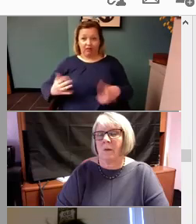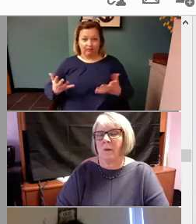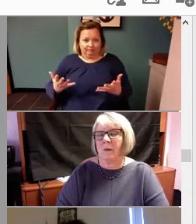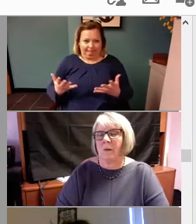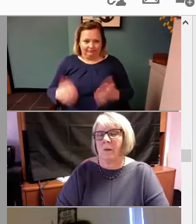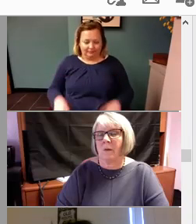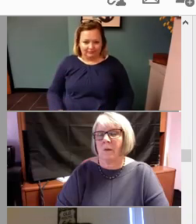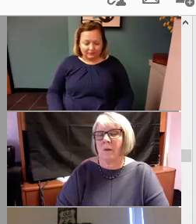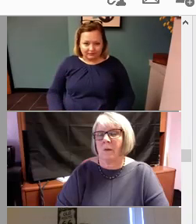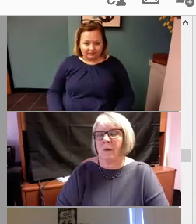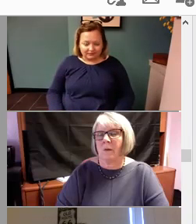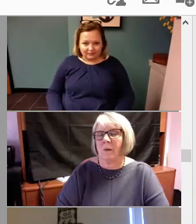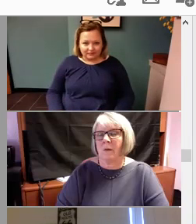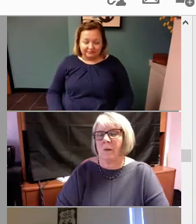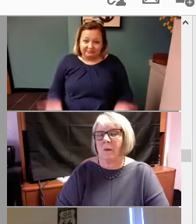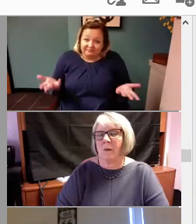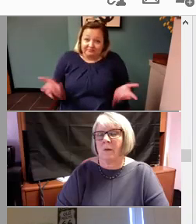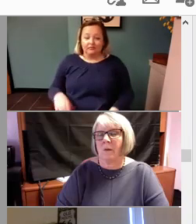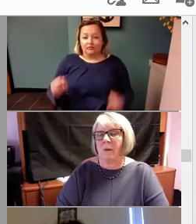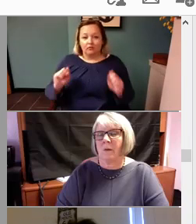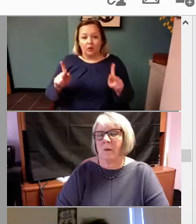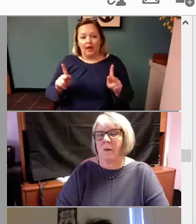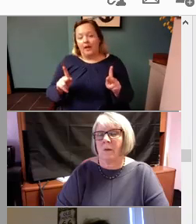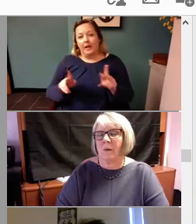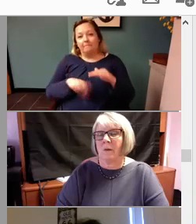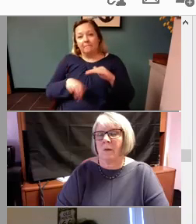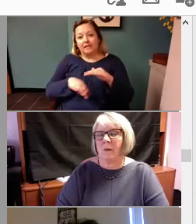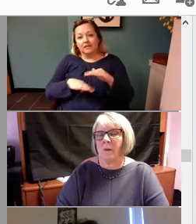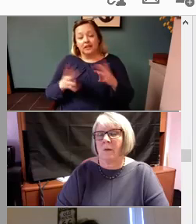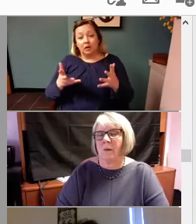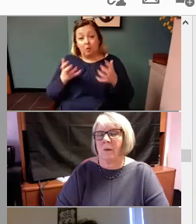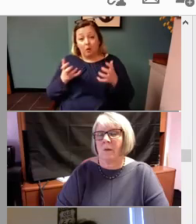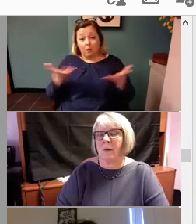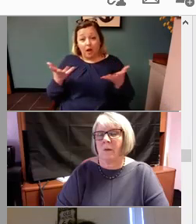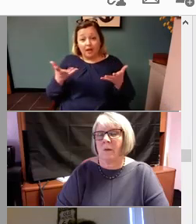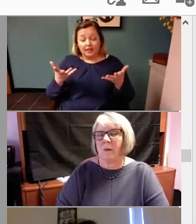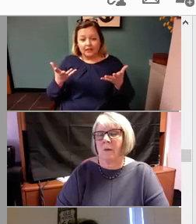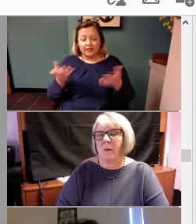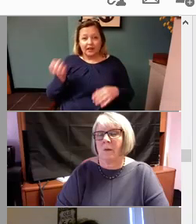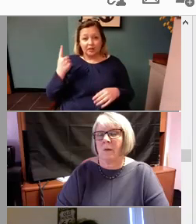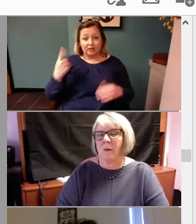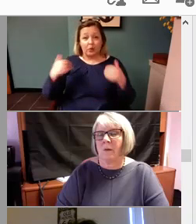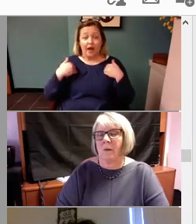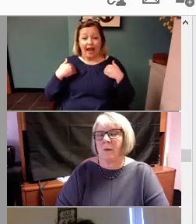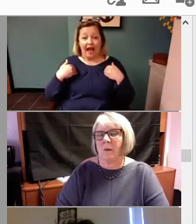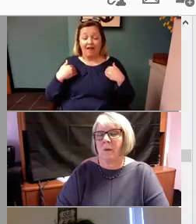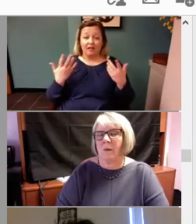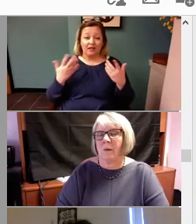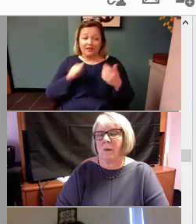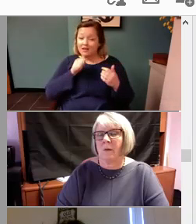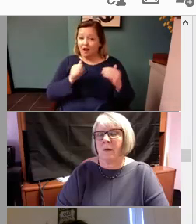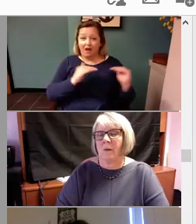So I'll come to that. So essentially what we want is, since we have different set of edge weights, we